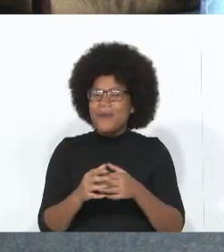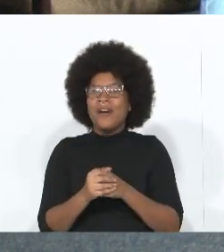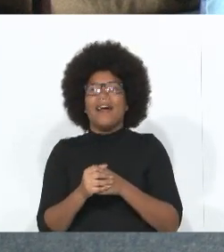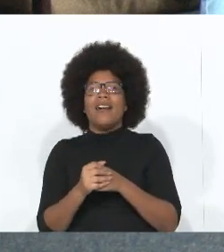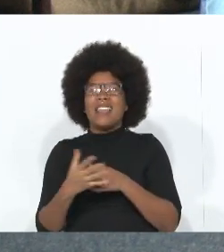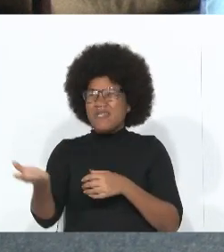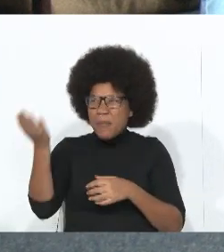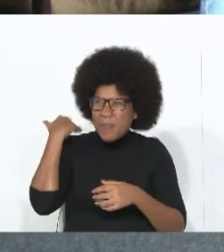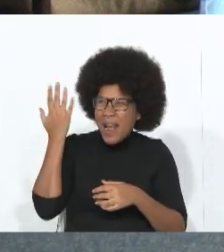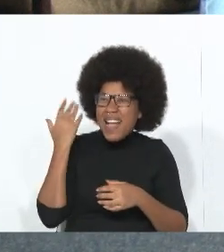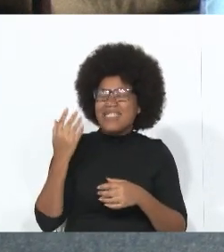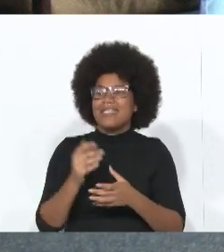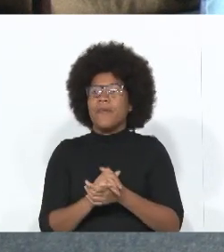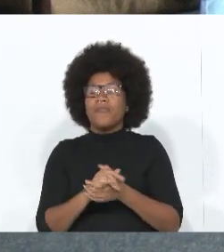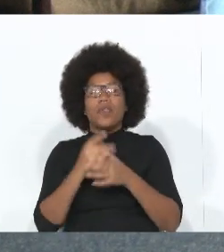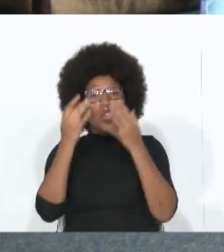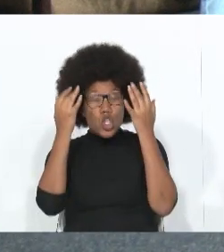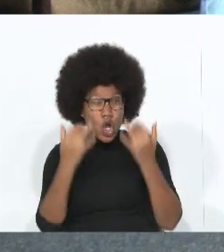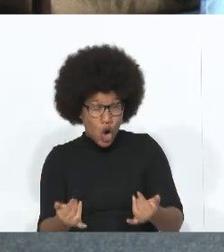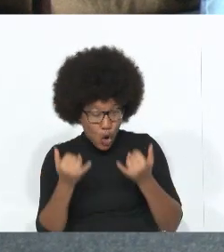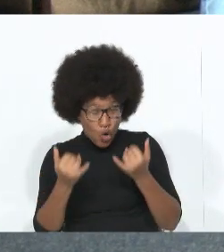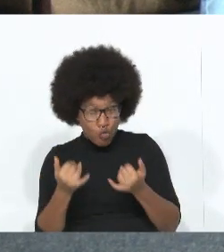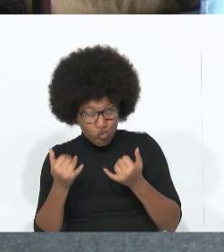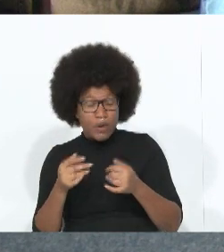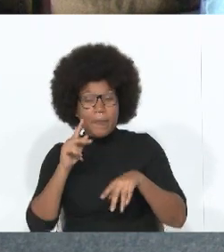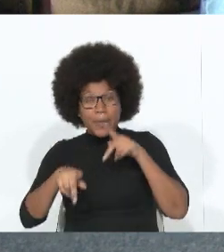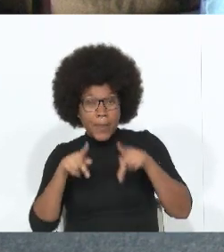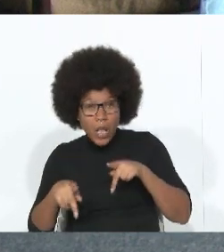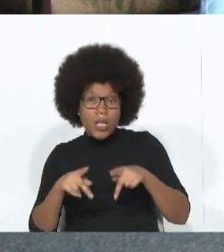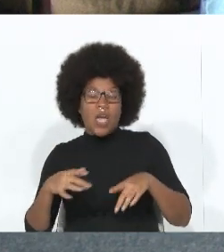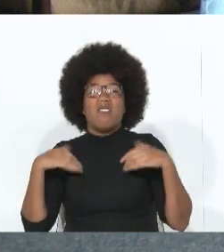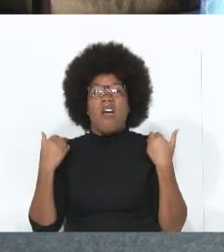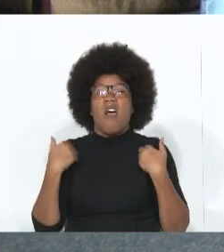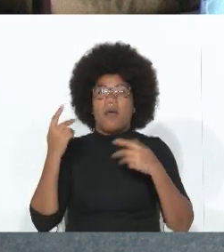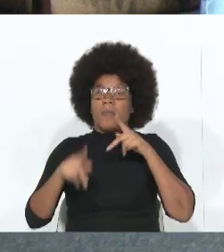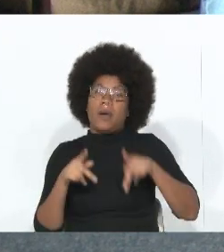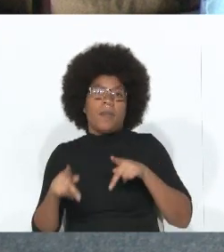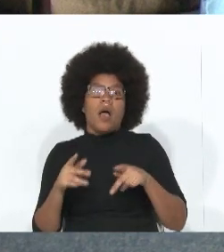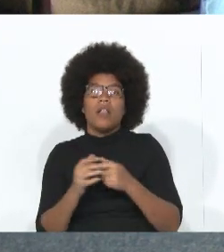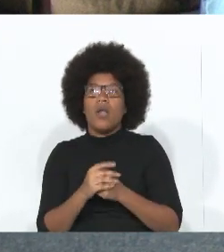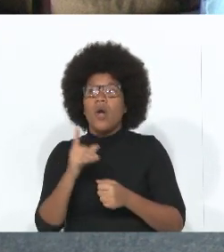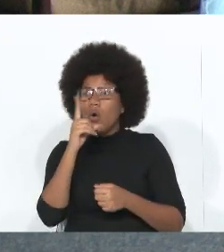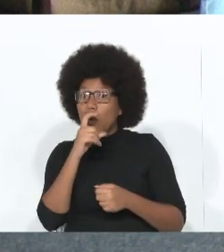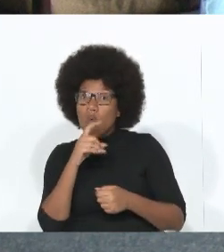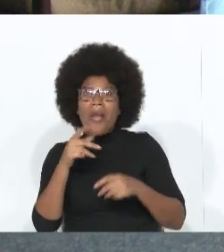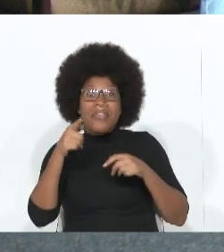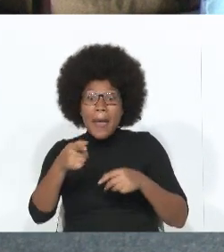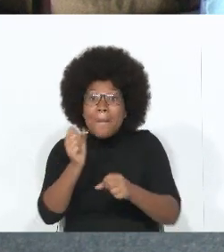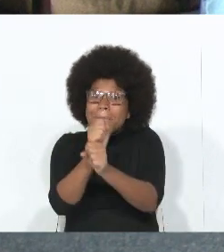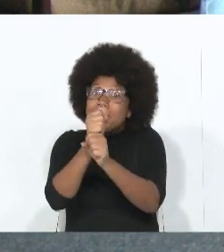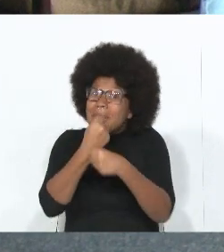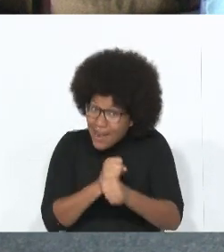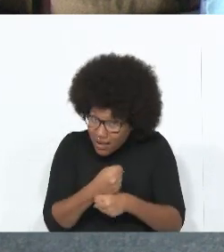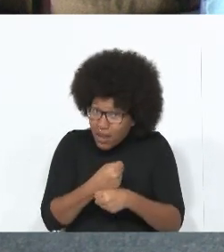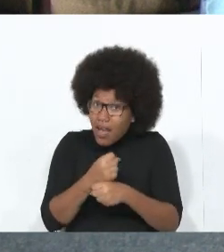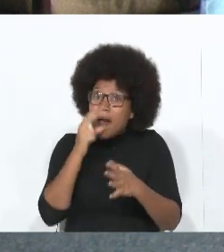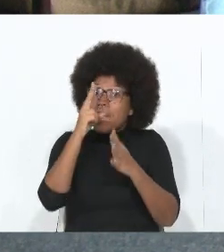of this current generation who are content creators. That's right.